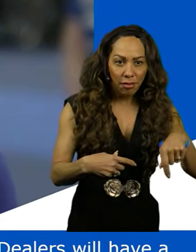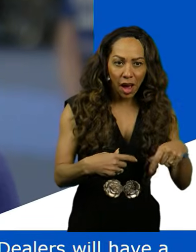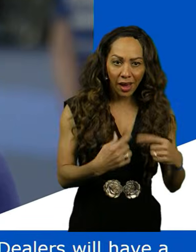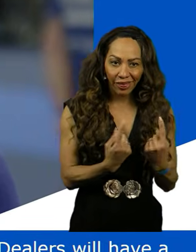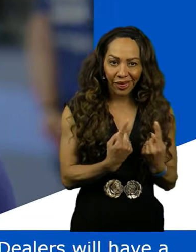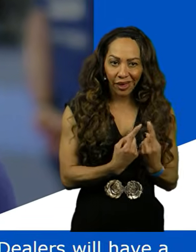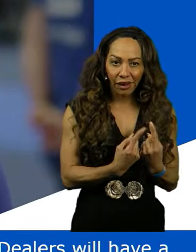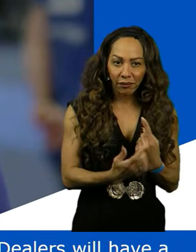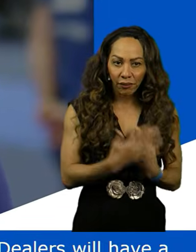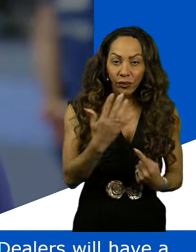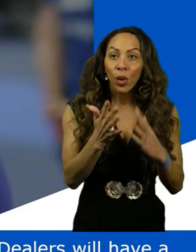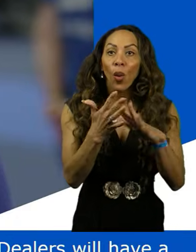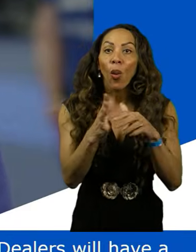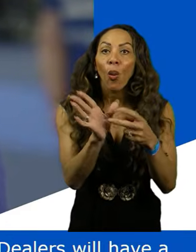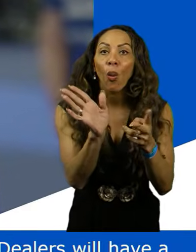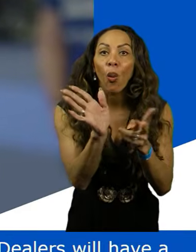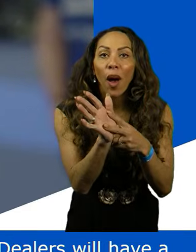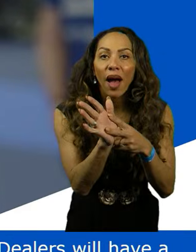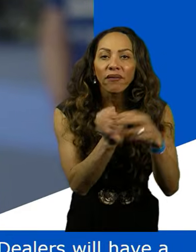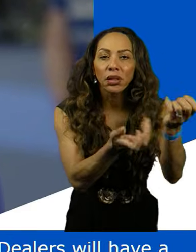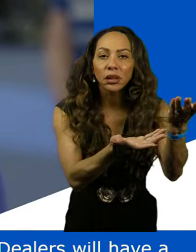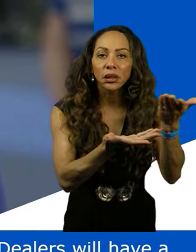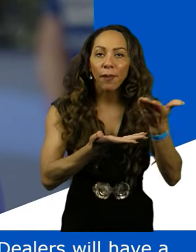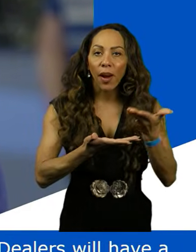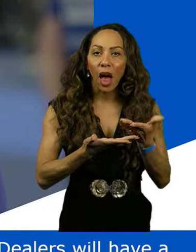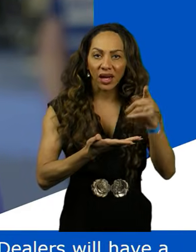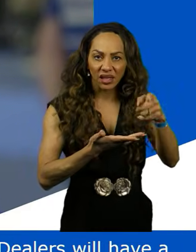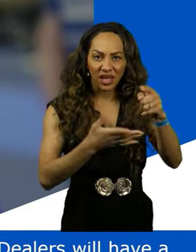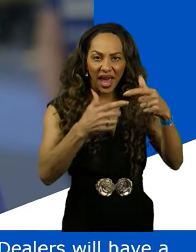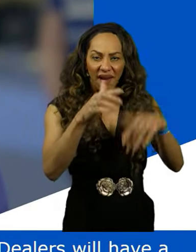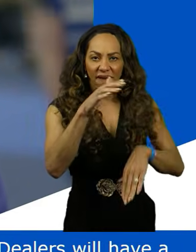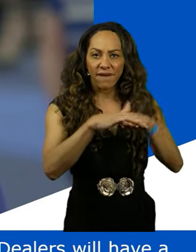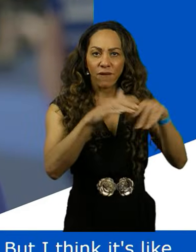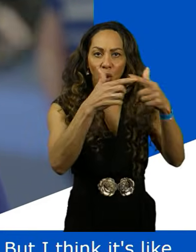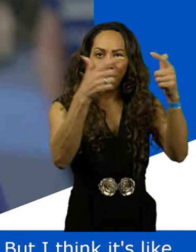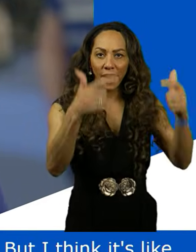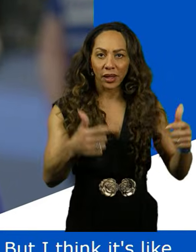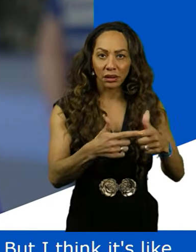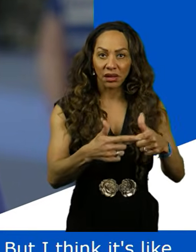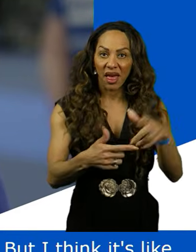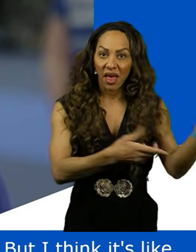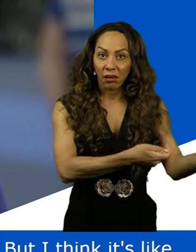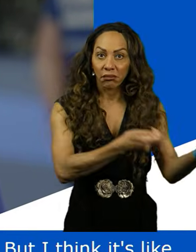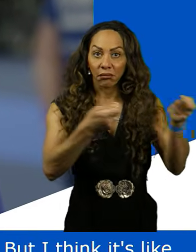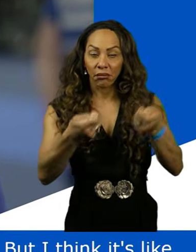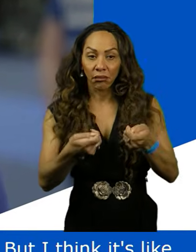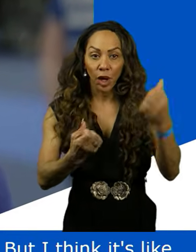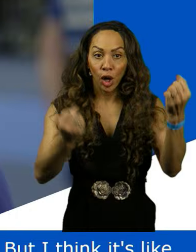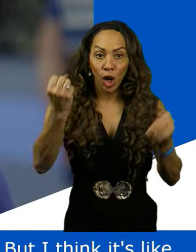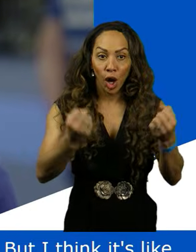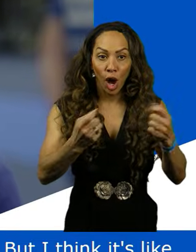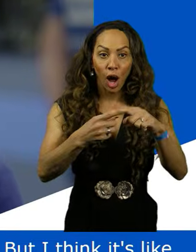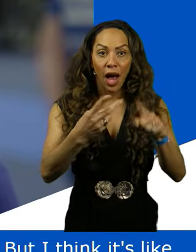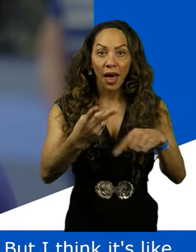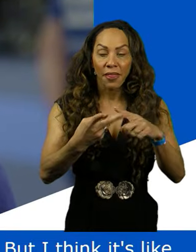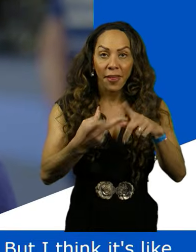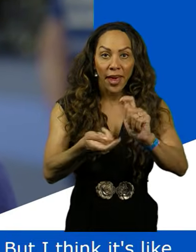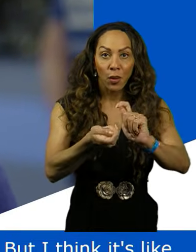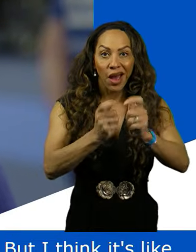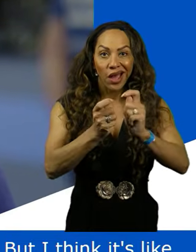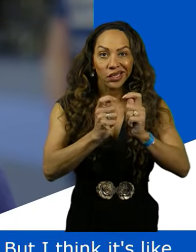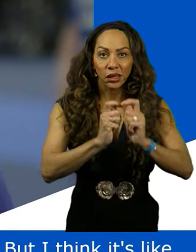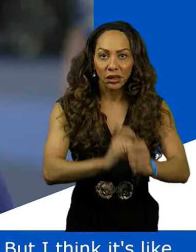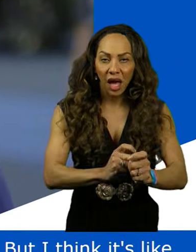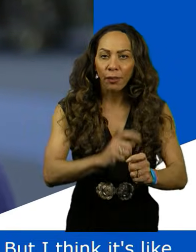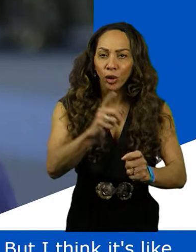well, like the WAV suppliers, for example, they kind of do the whole package. They get those vehicles in, adapt them. They're very highly adapted. But just reaching out, if you're